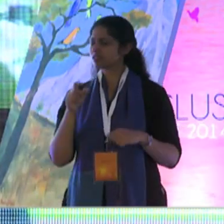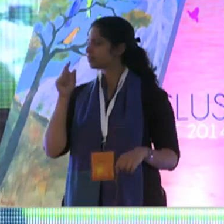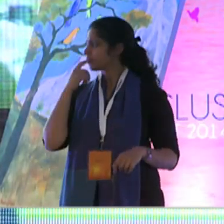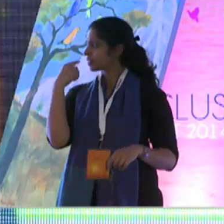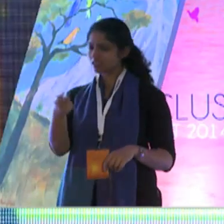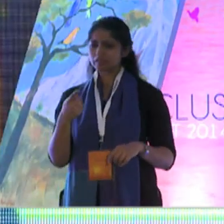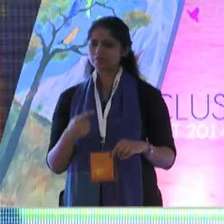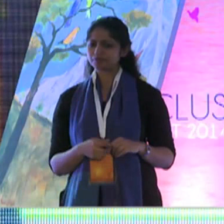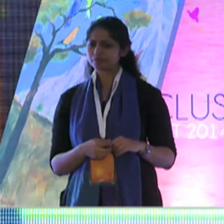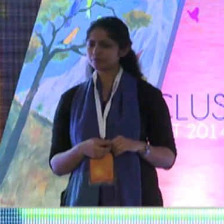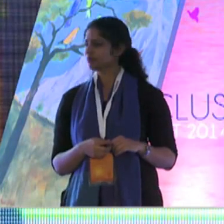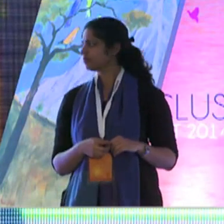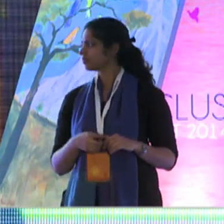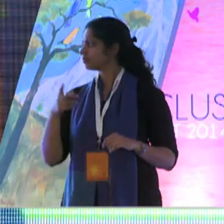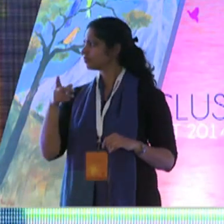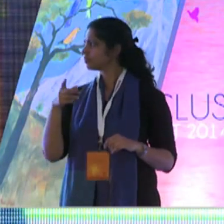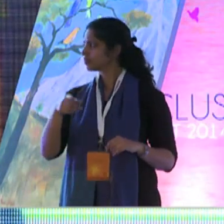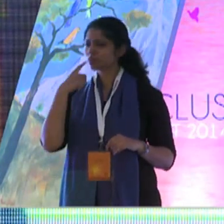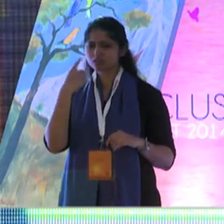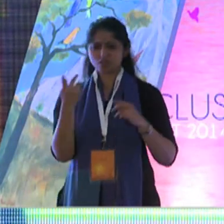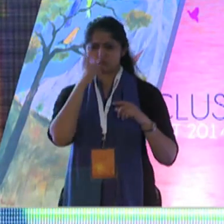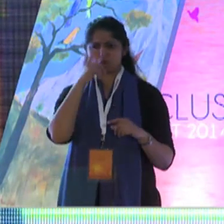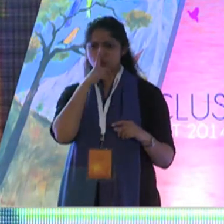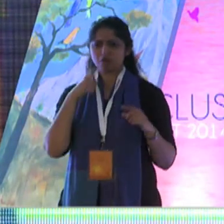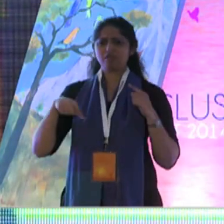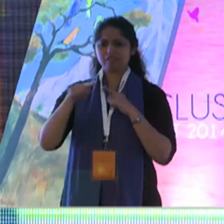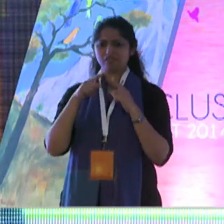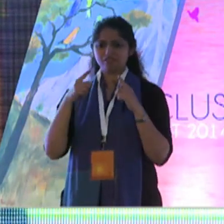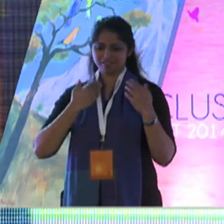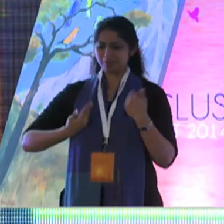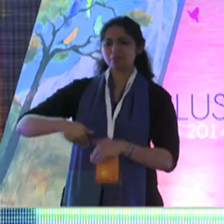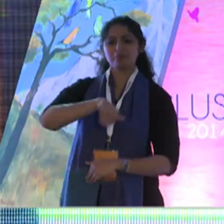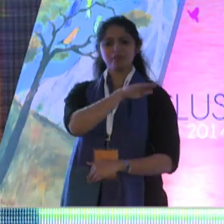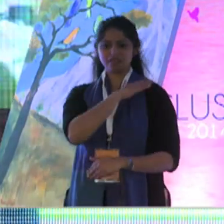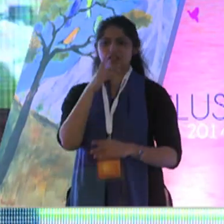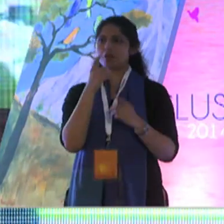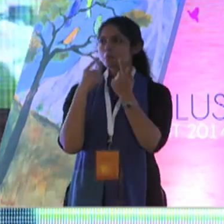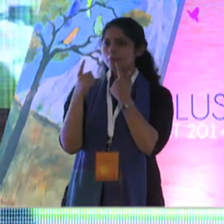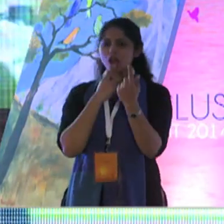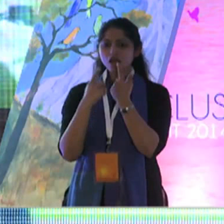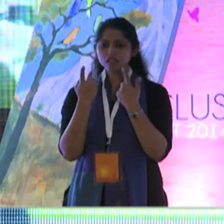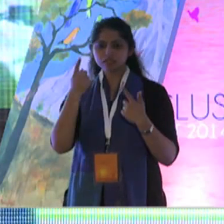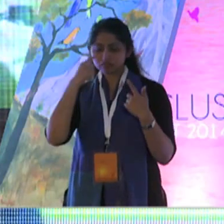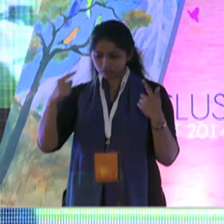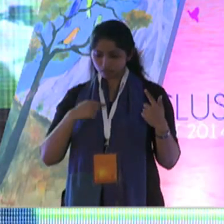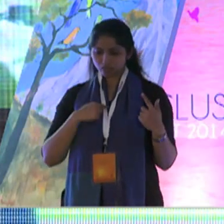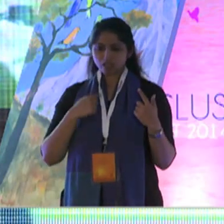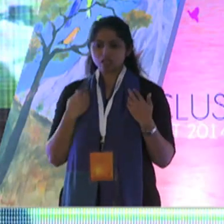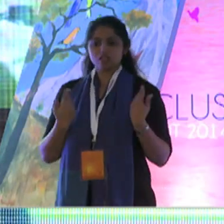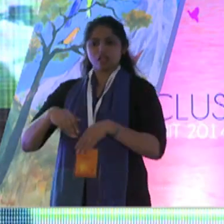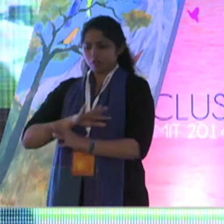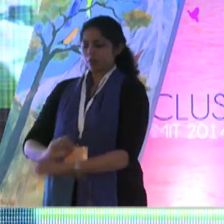And then she says that, when women are discussing saris, and they see me and they keep the saris